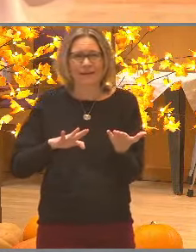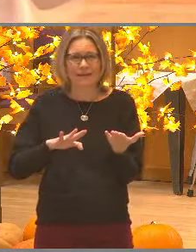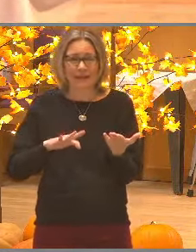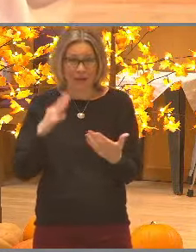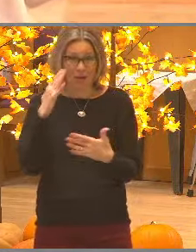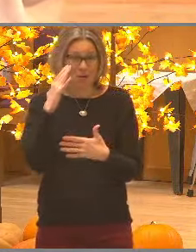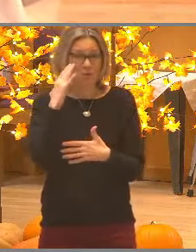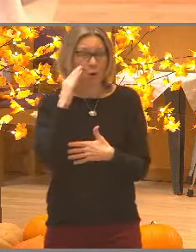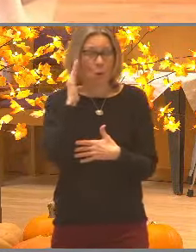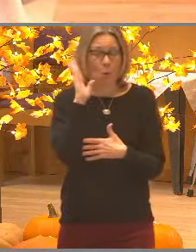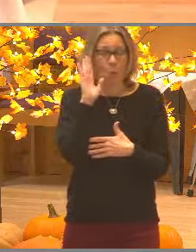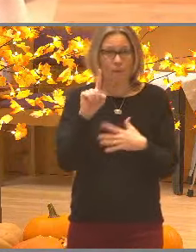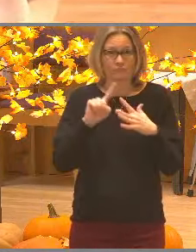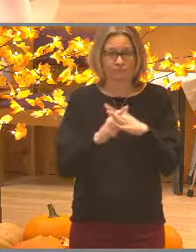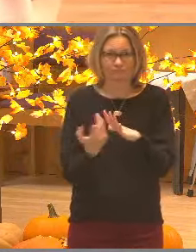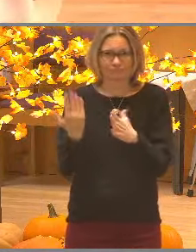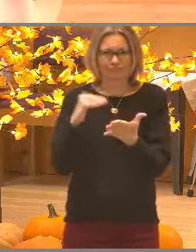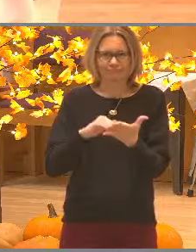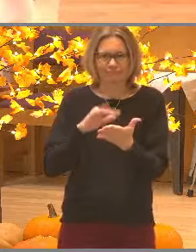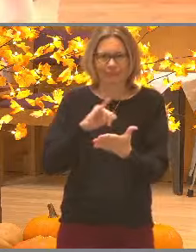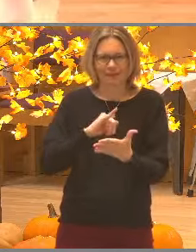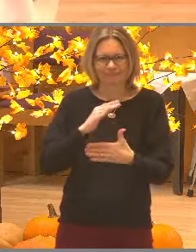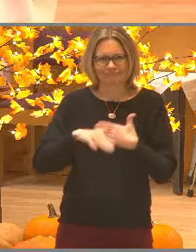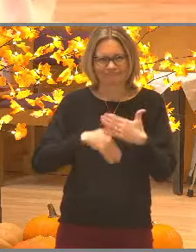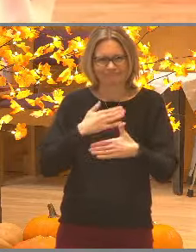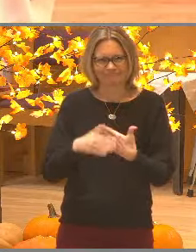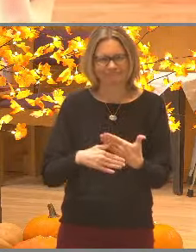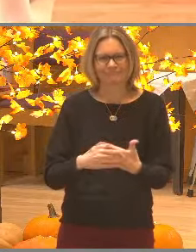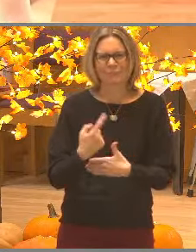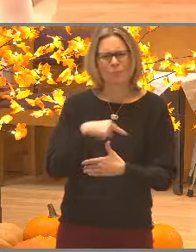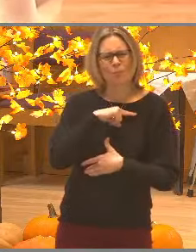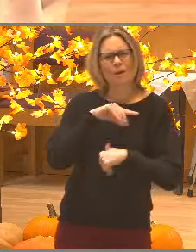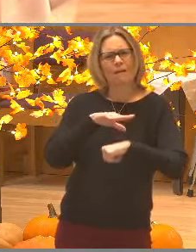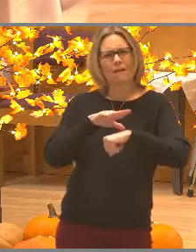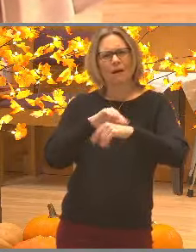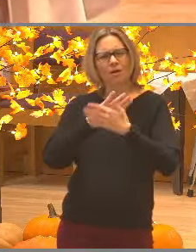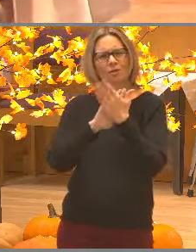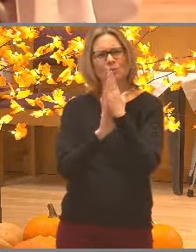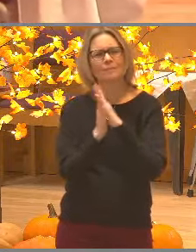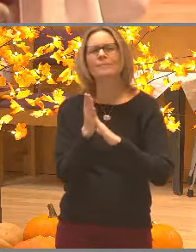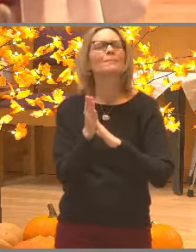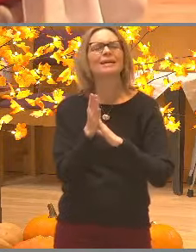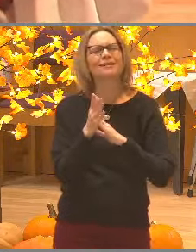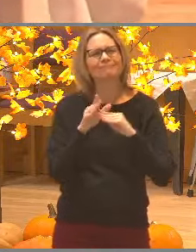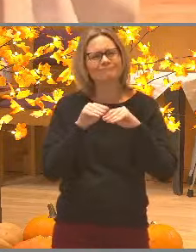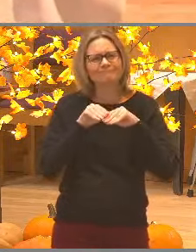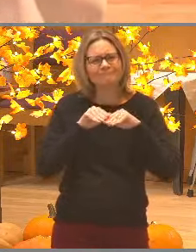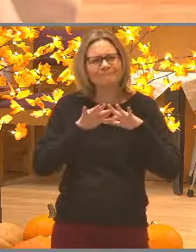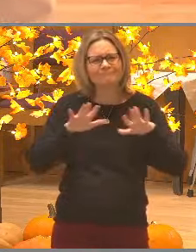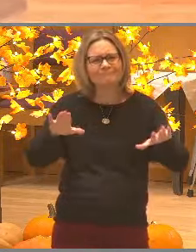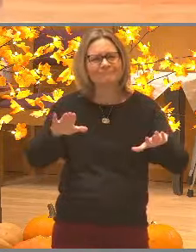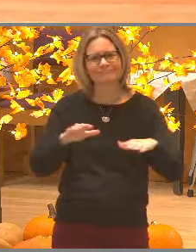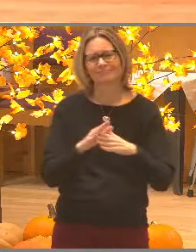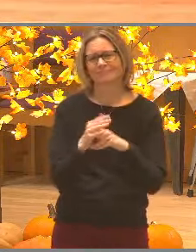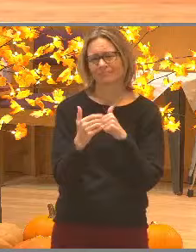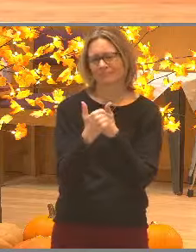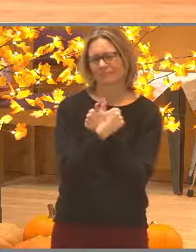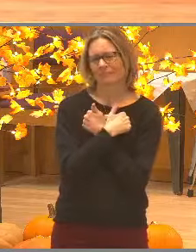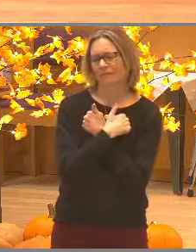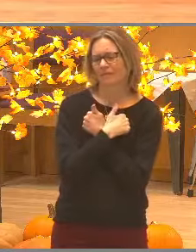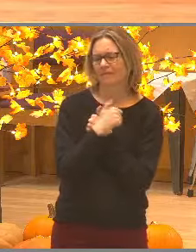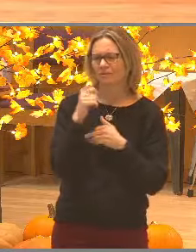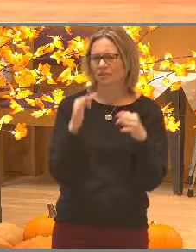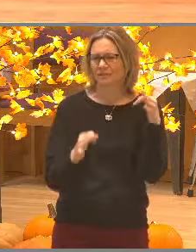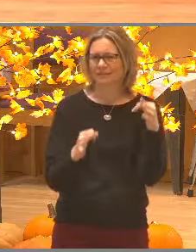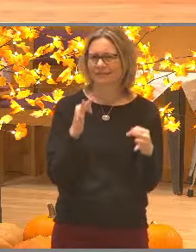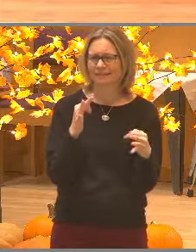will come back. You and I are called to be the extensions of God's love and justice, generosity